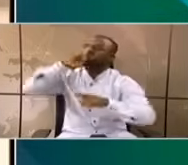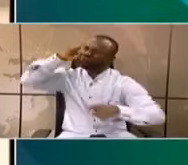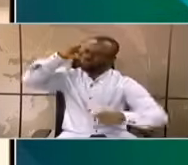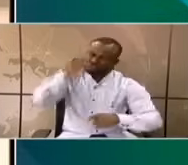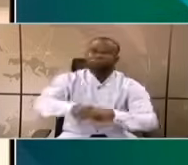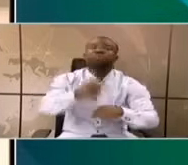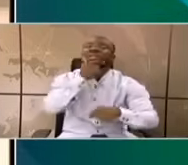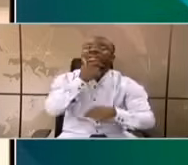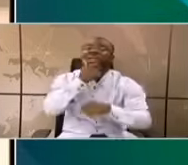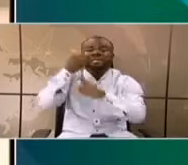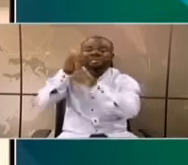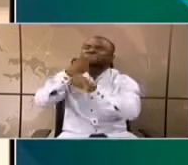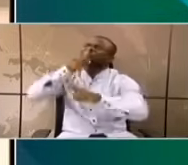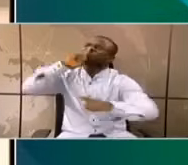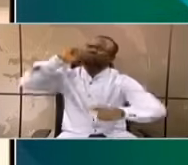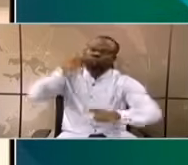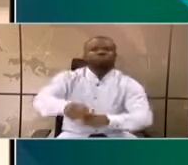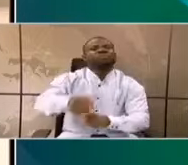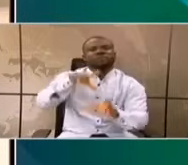Galamsey.